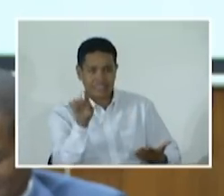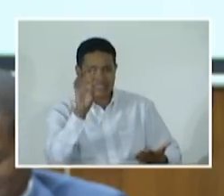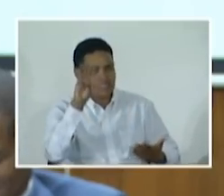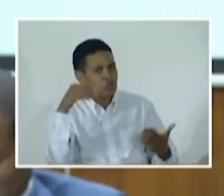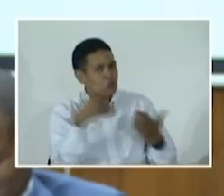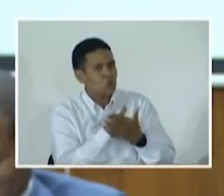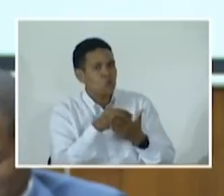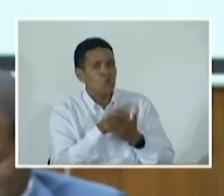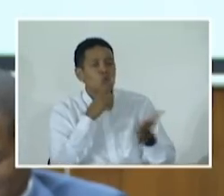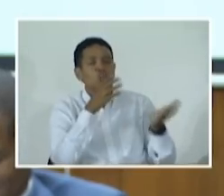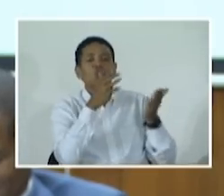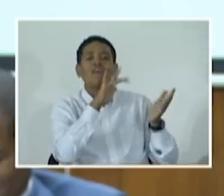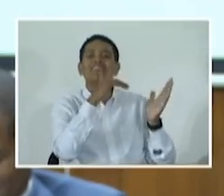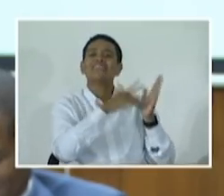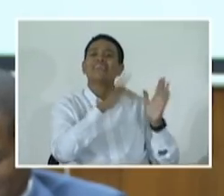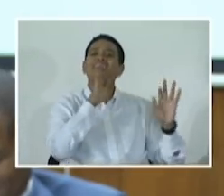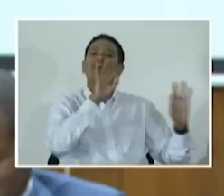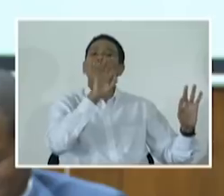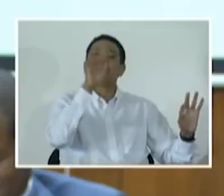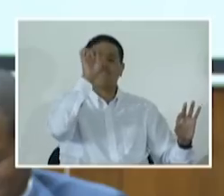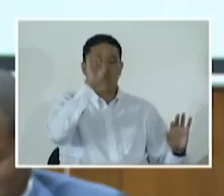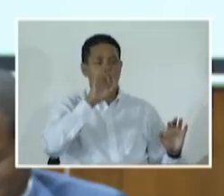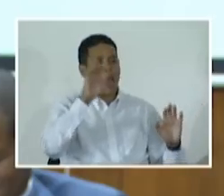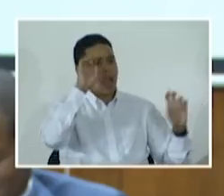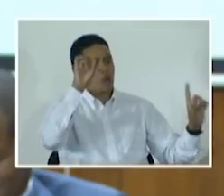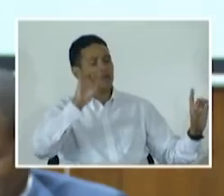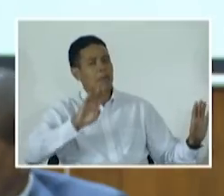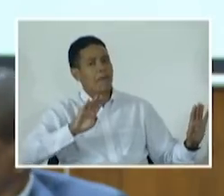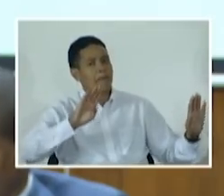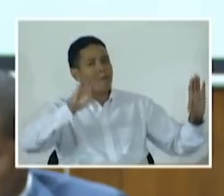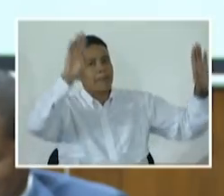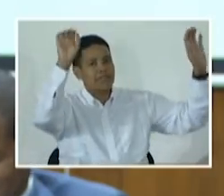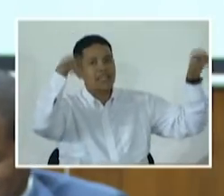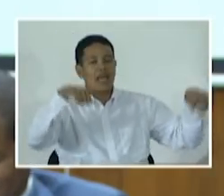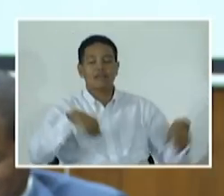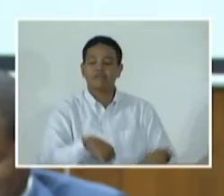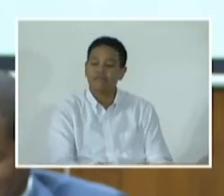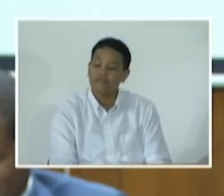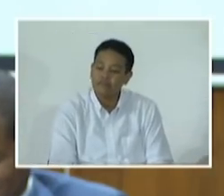as centers of excellence for STEM education.